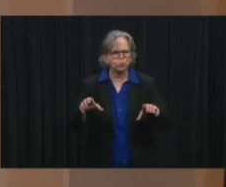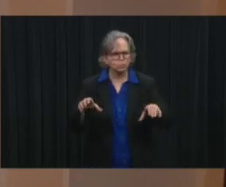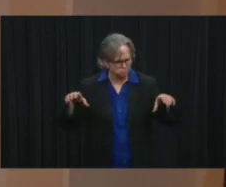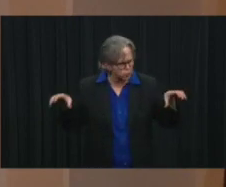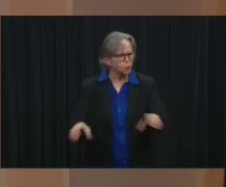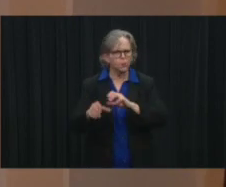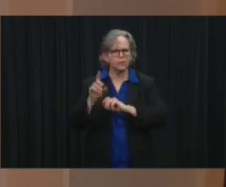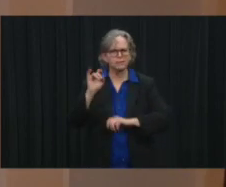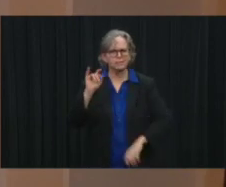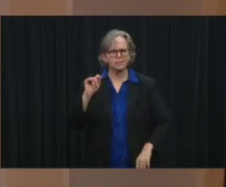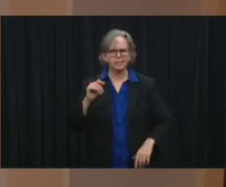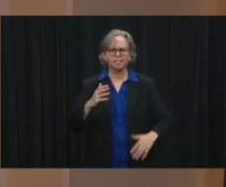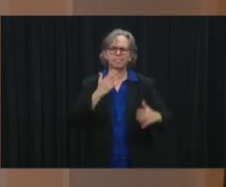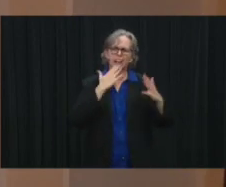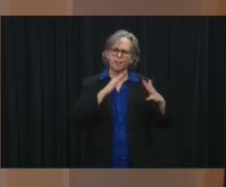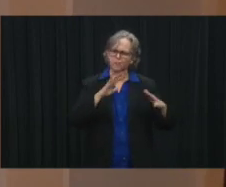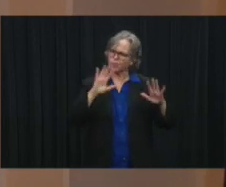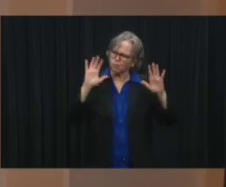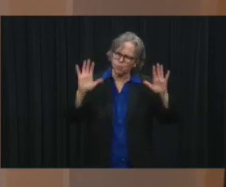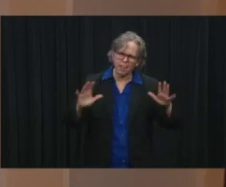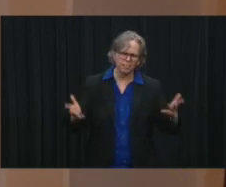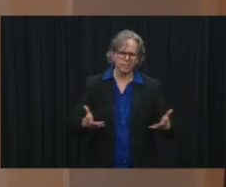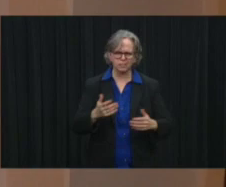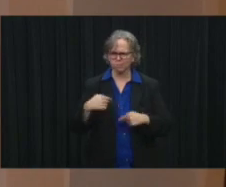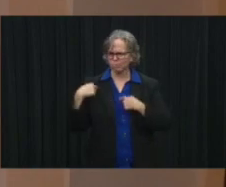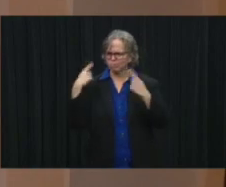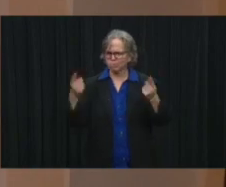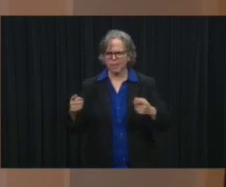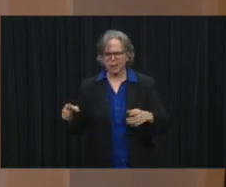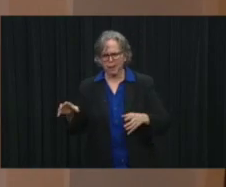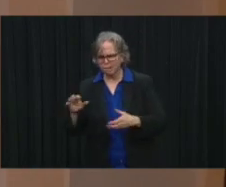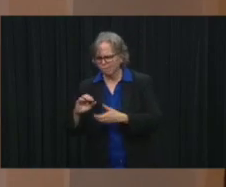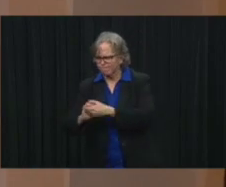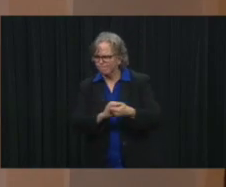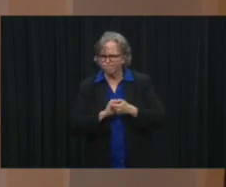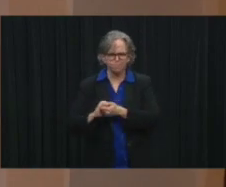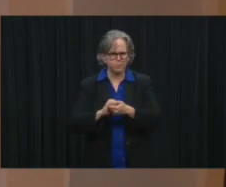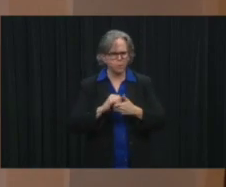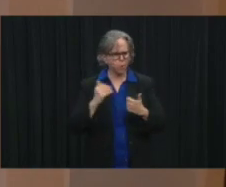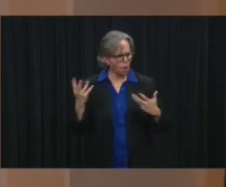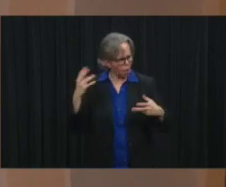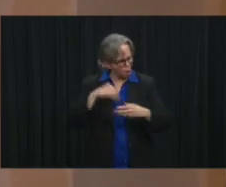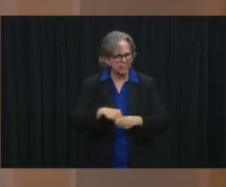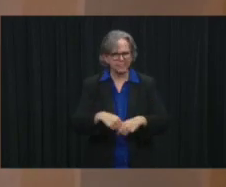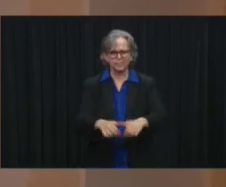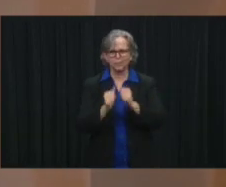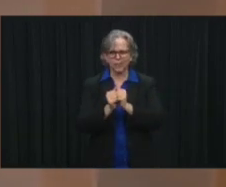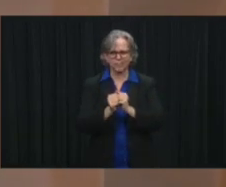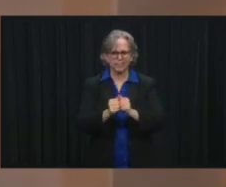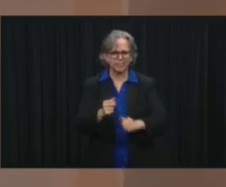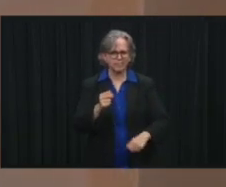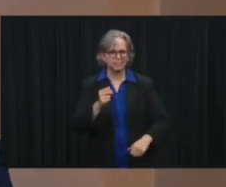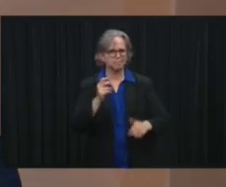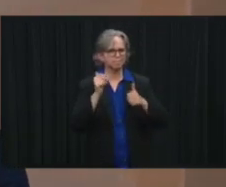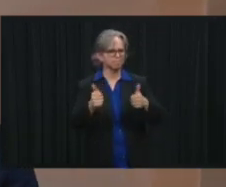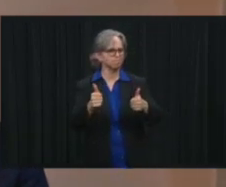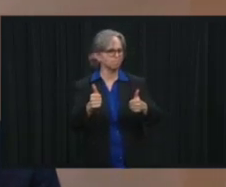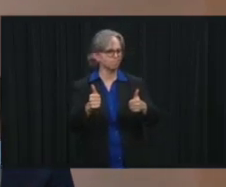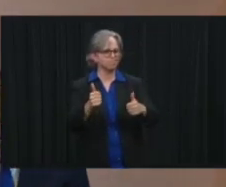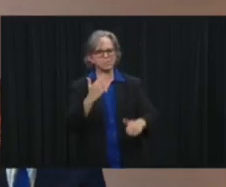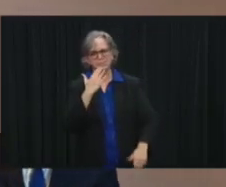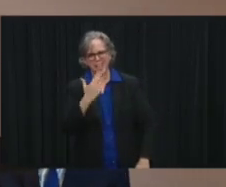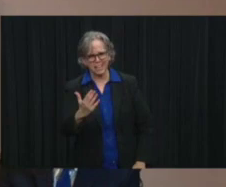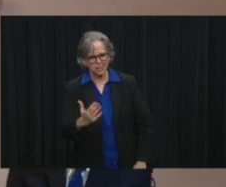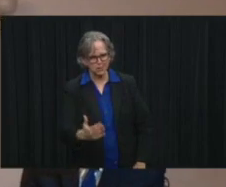great things that Ohio is doing to pull together. We are all in this together, and you're responding. Thanks, John. We can take